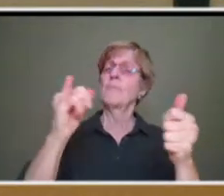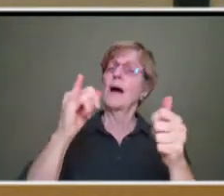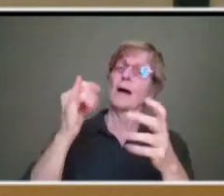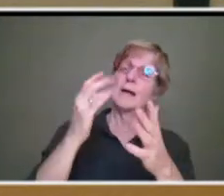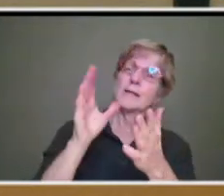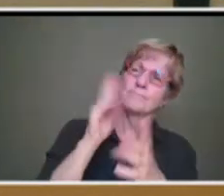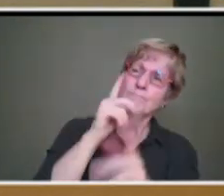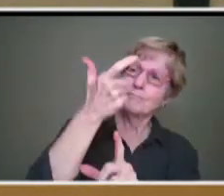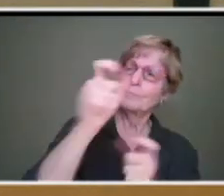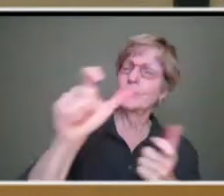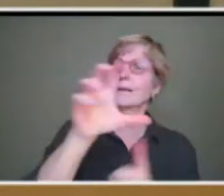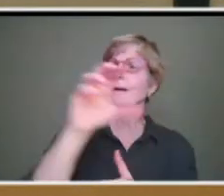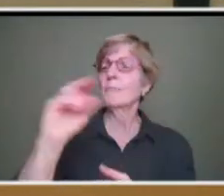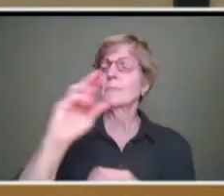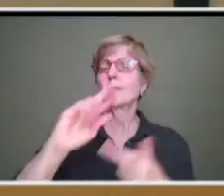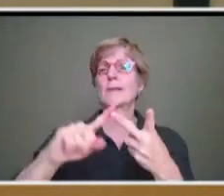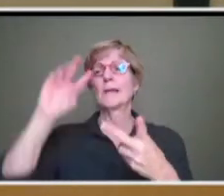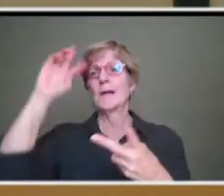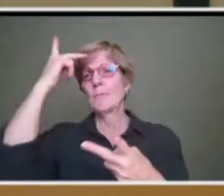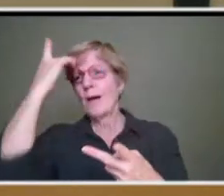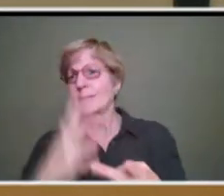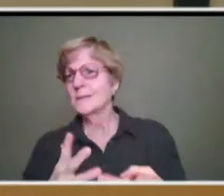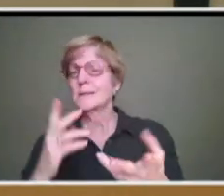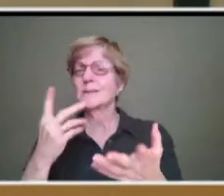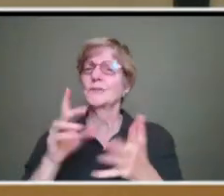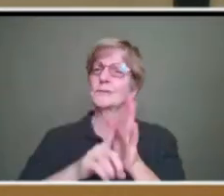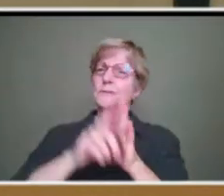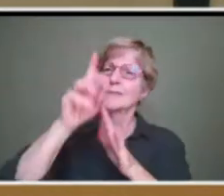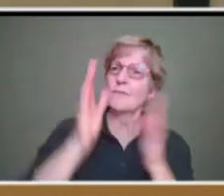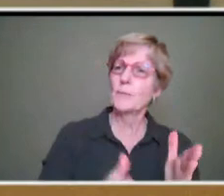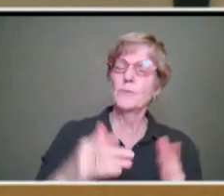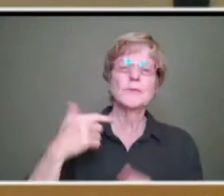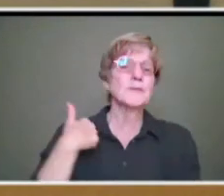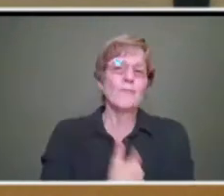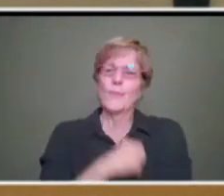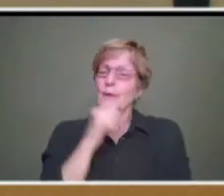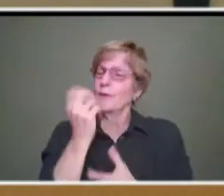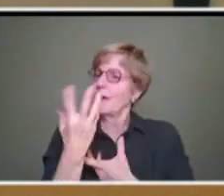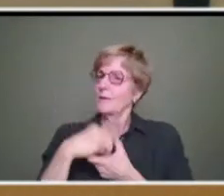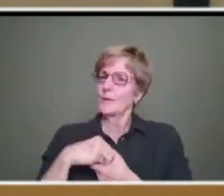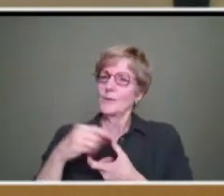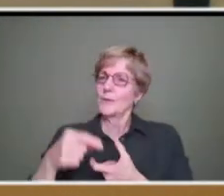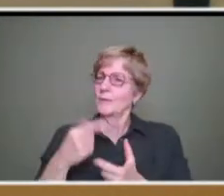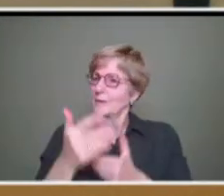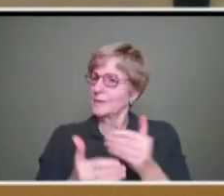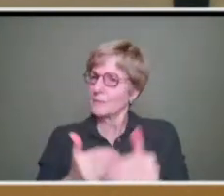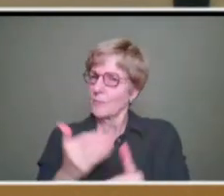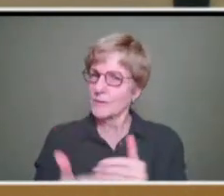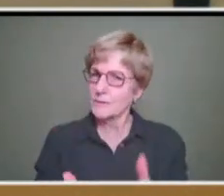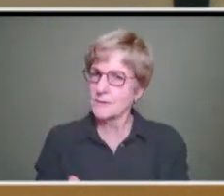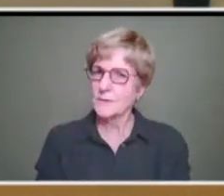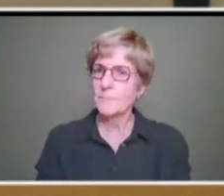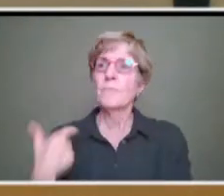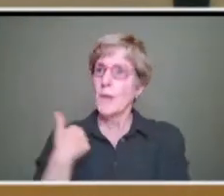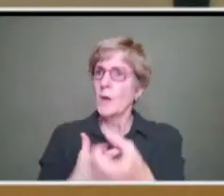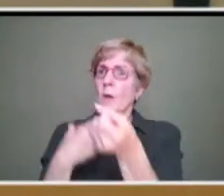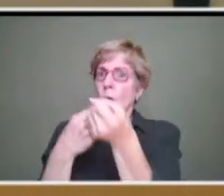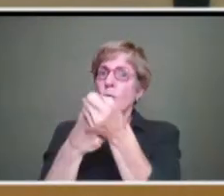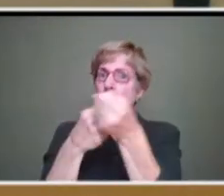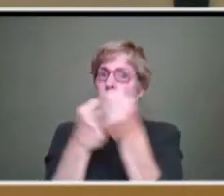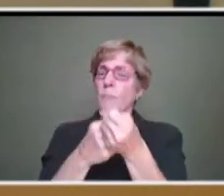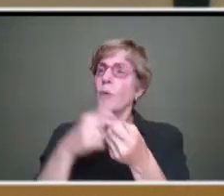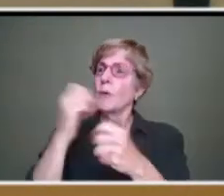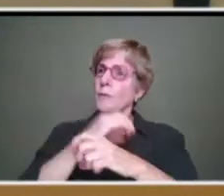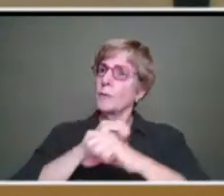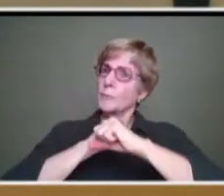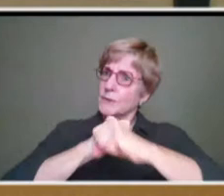politicians that Aid in them that if we are not included in the process we support measures that protect